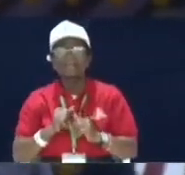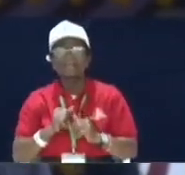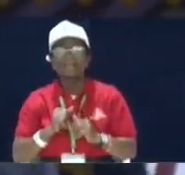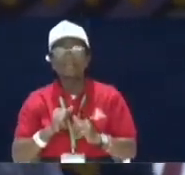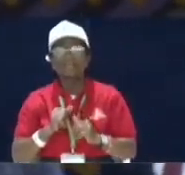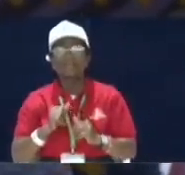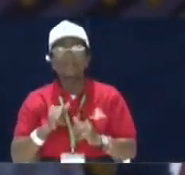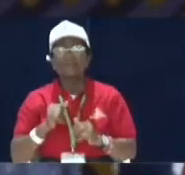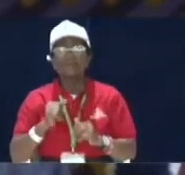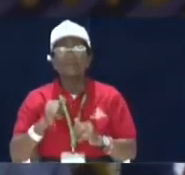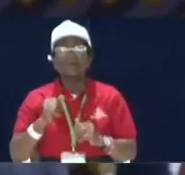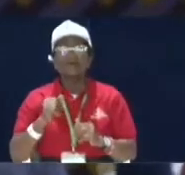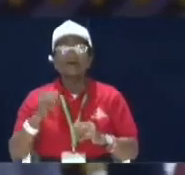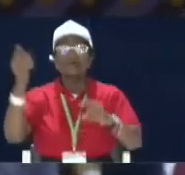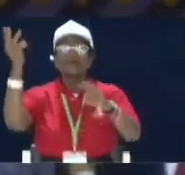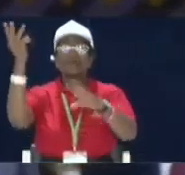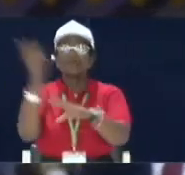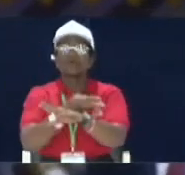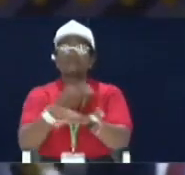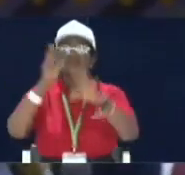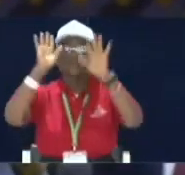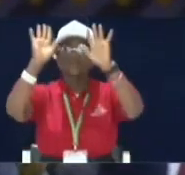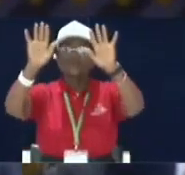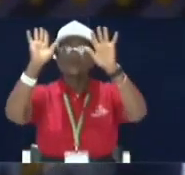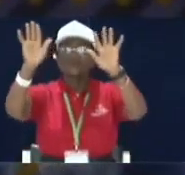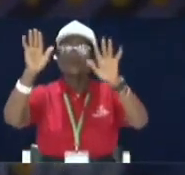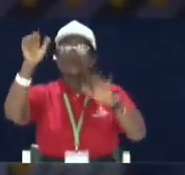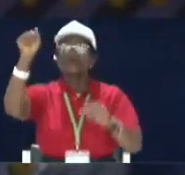of multiple wonders